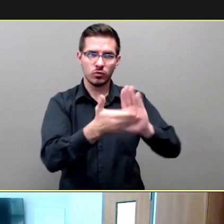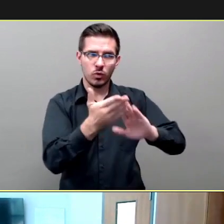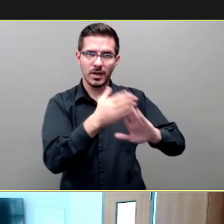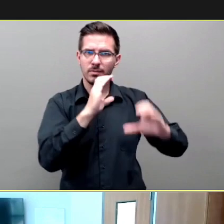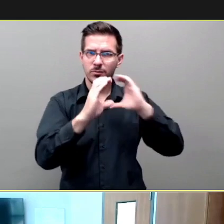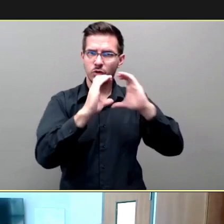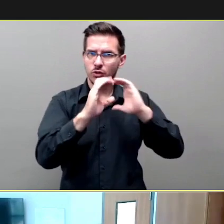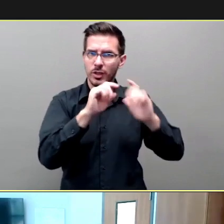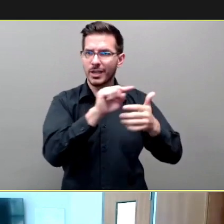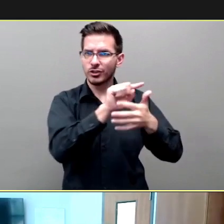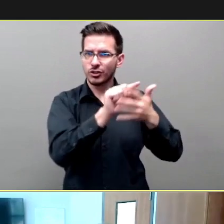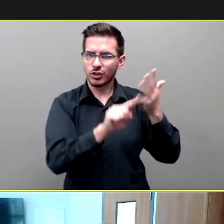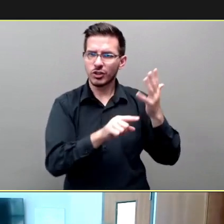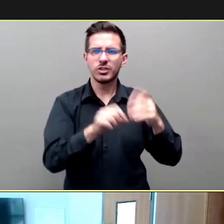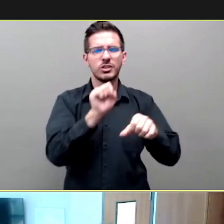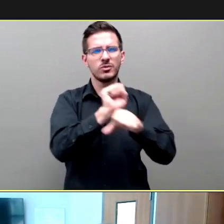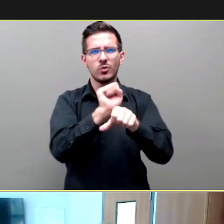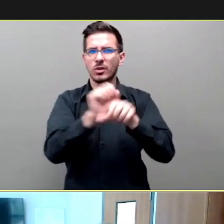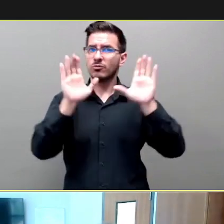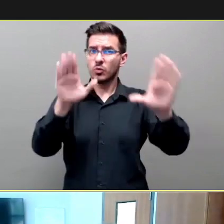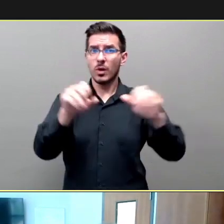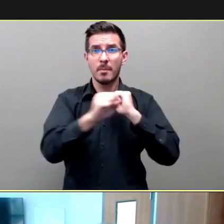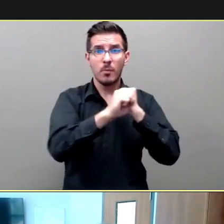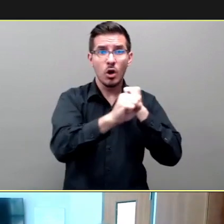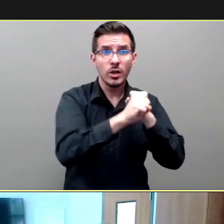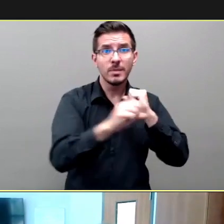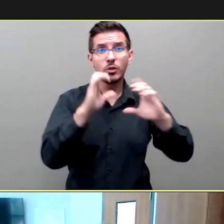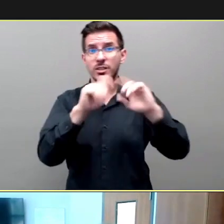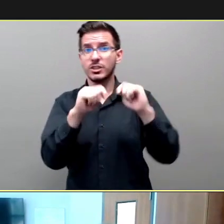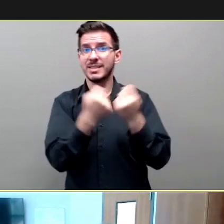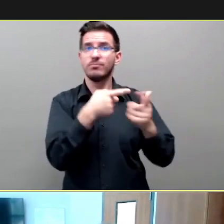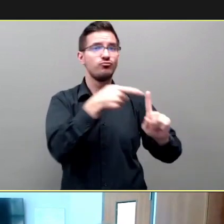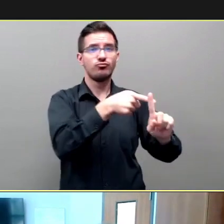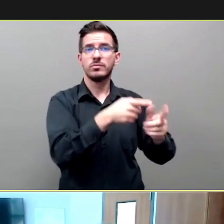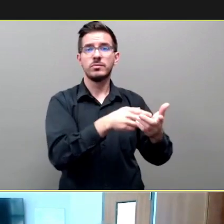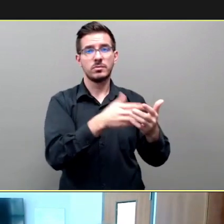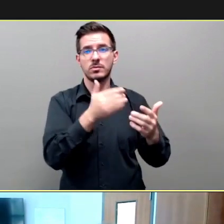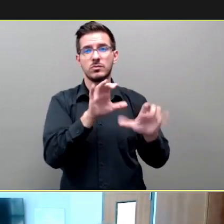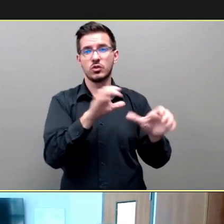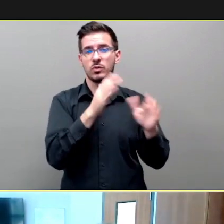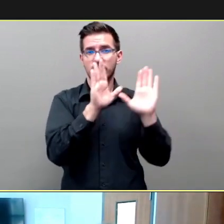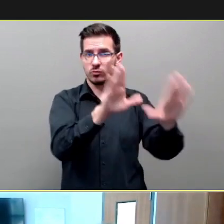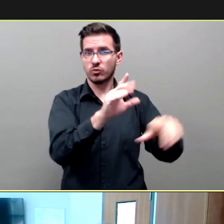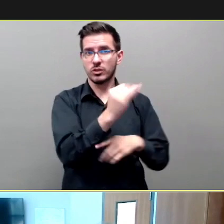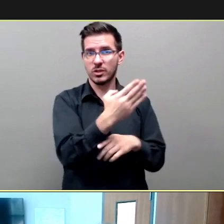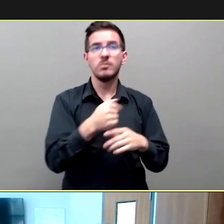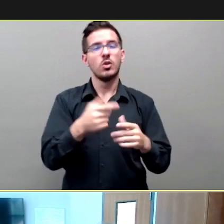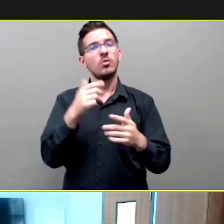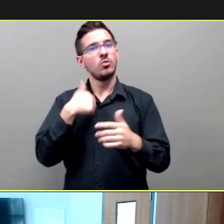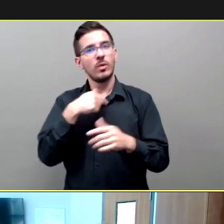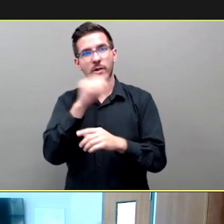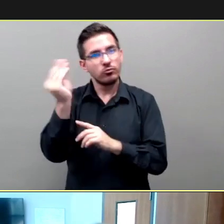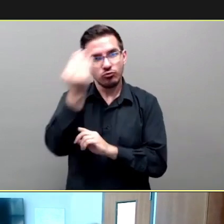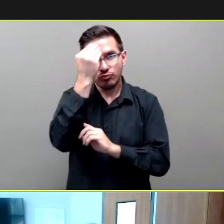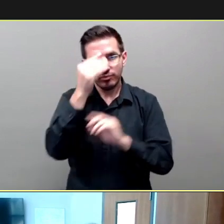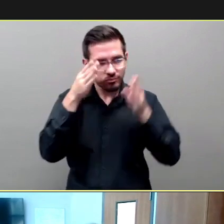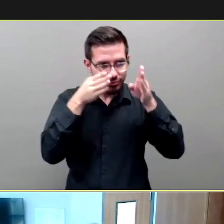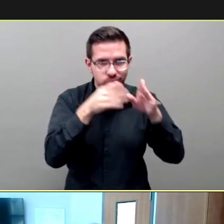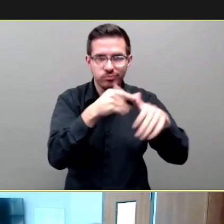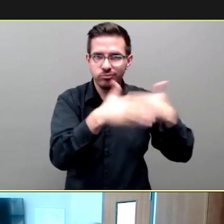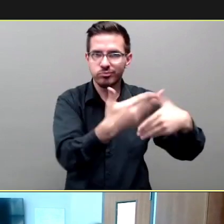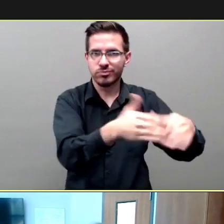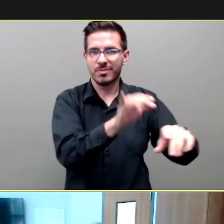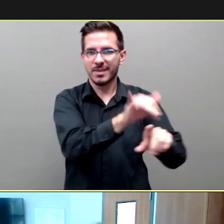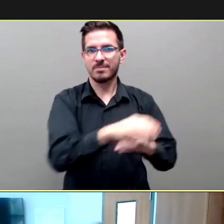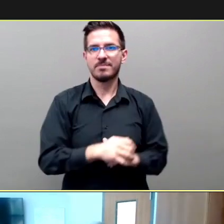closely with our really great marketing and also communications team here. So definitely keeping it in the forefront. All